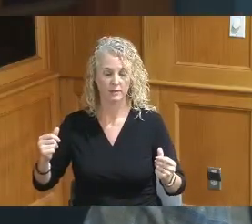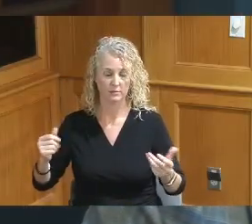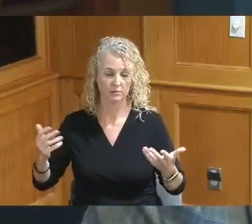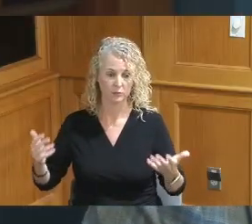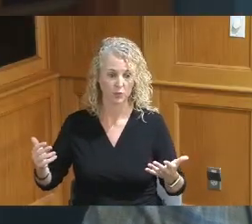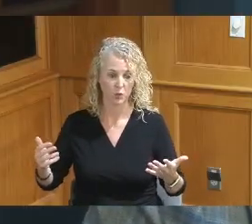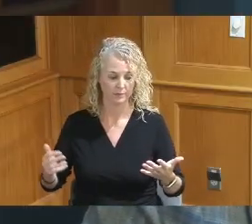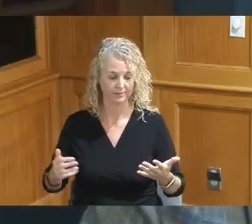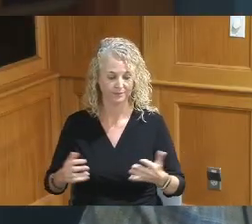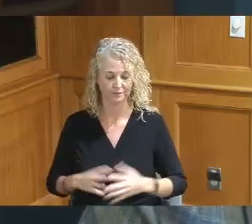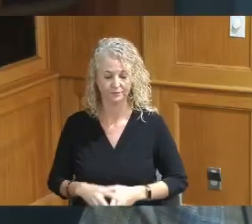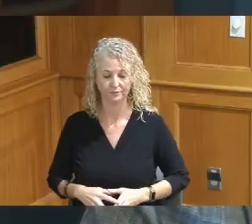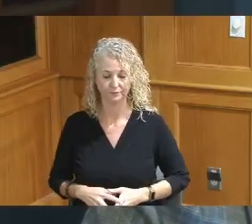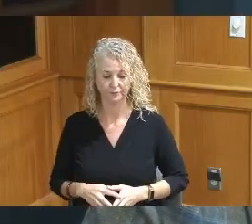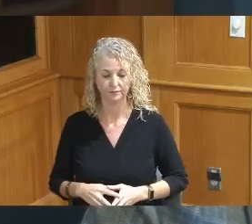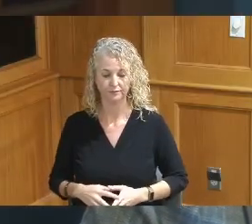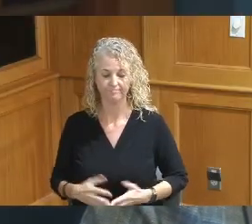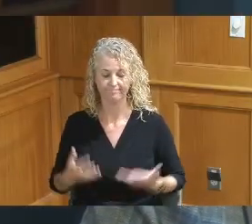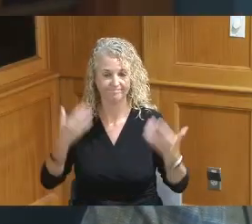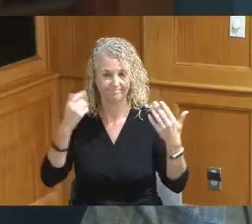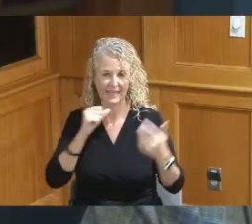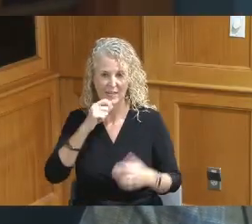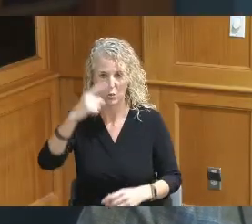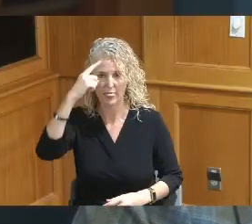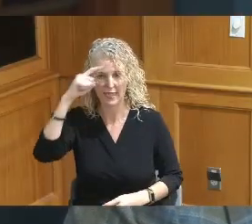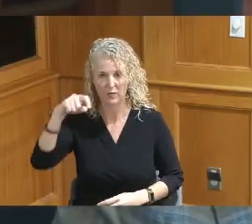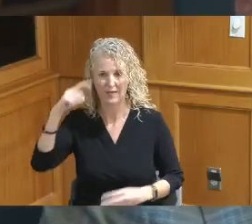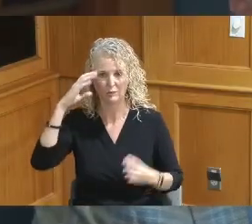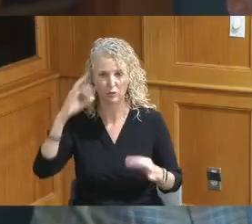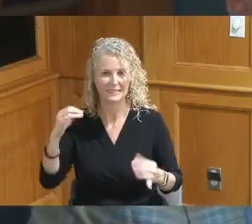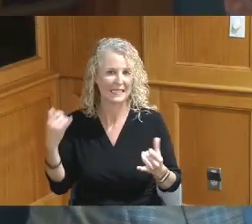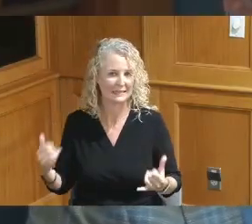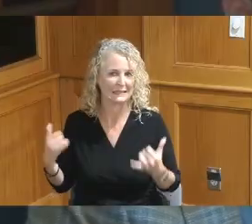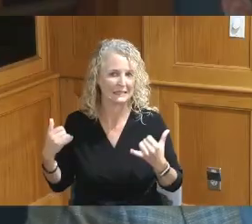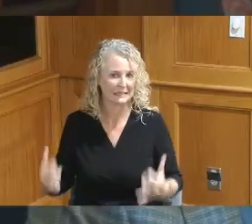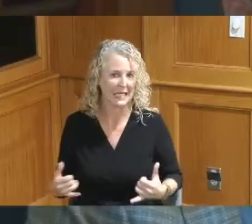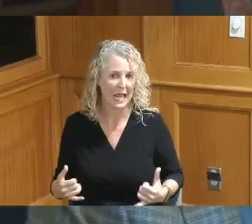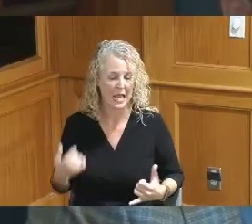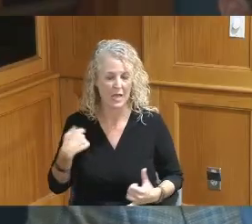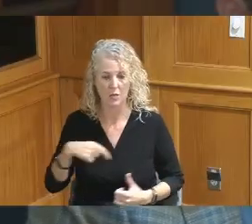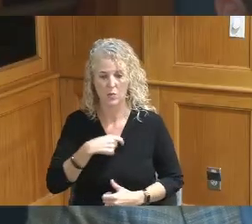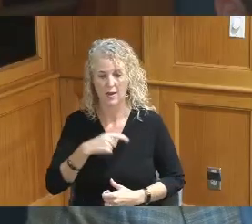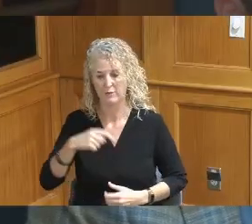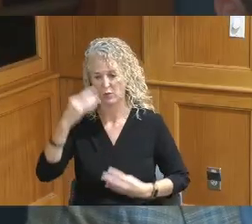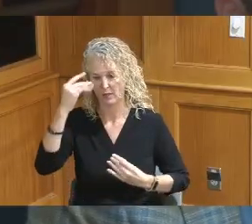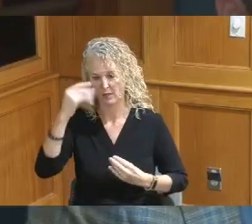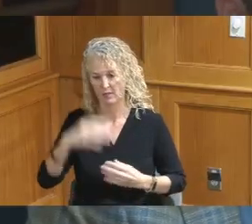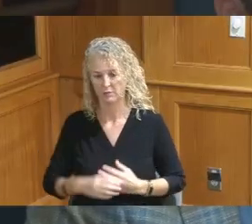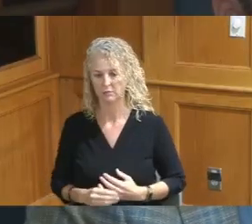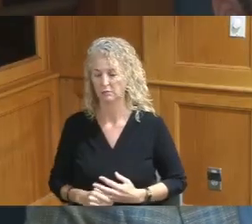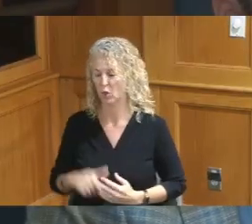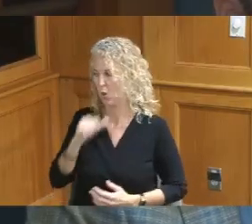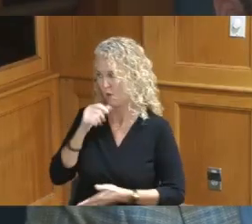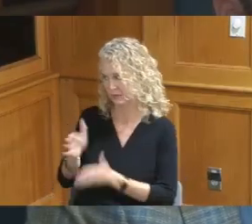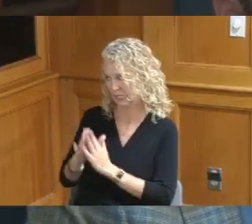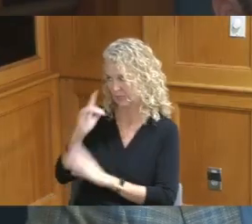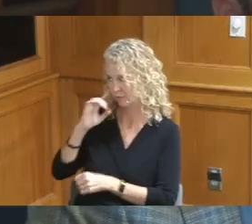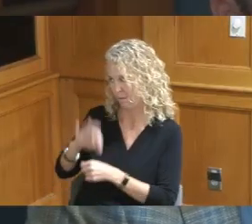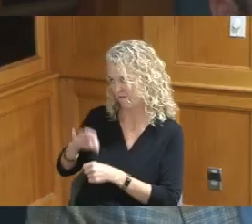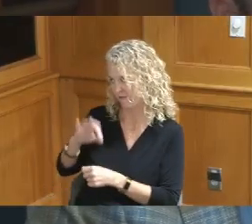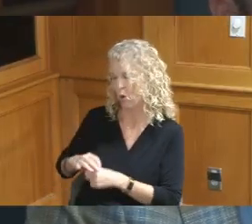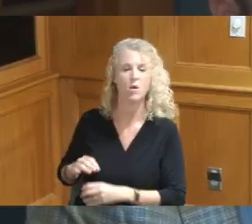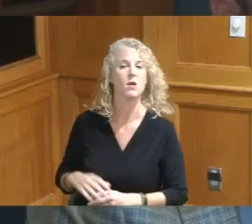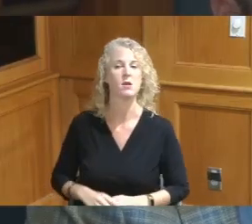door today. So I don't think it's something we gotta, I know it's something we gotta think about, but I think I wasn't what